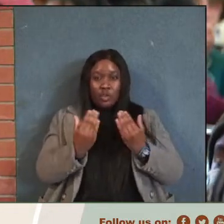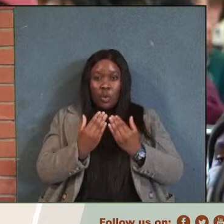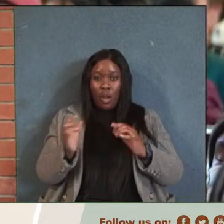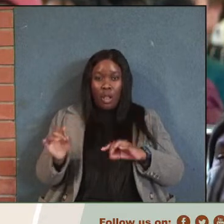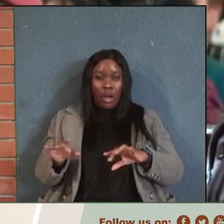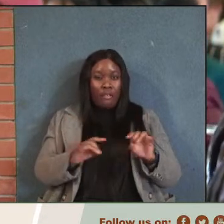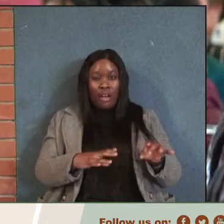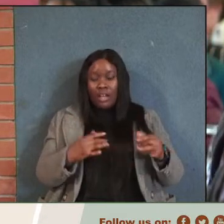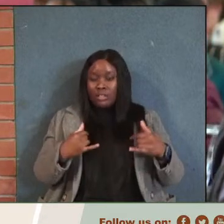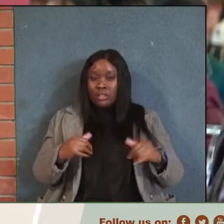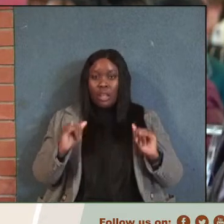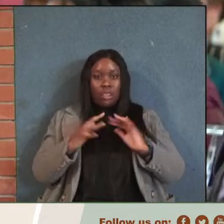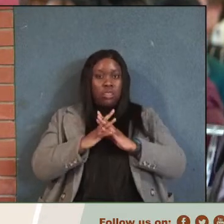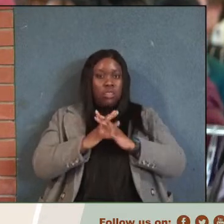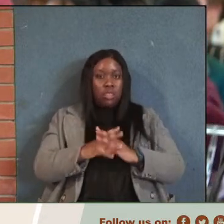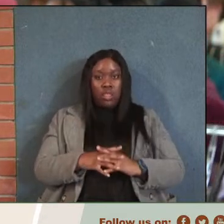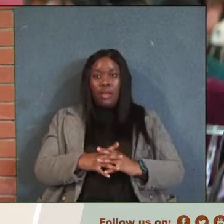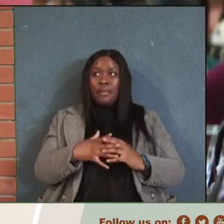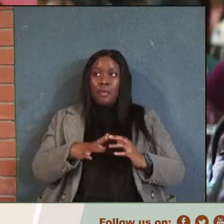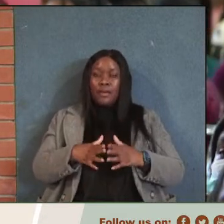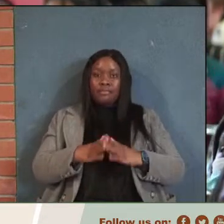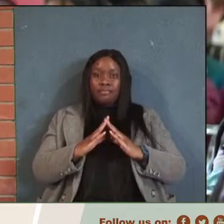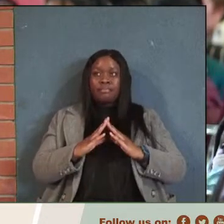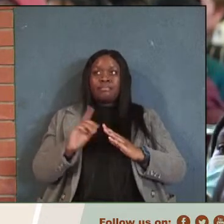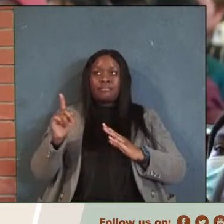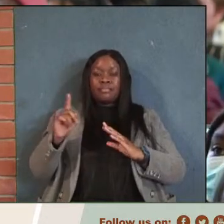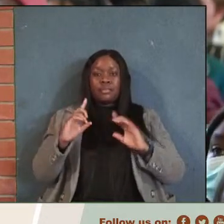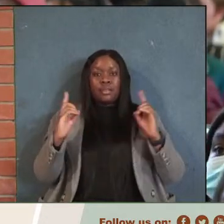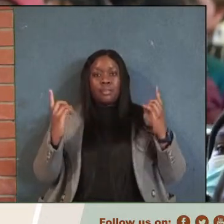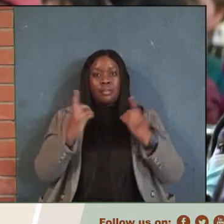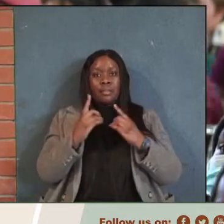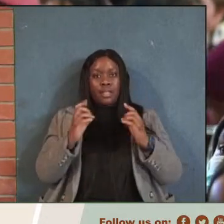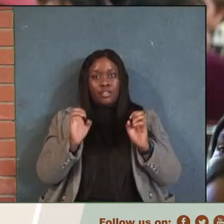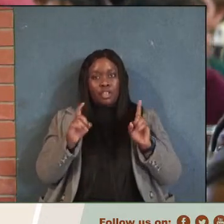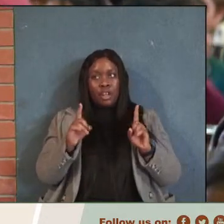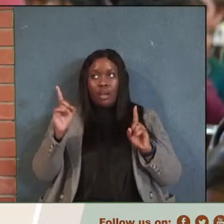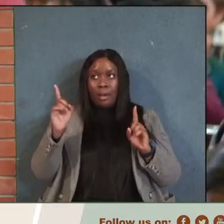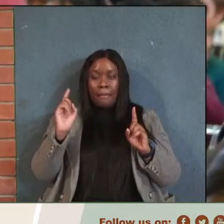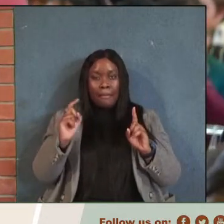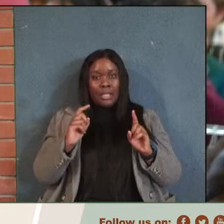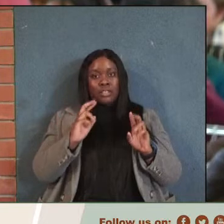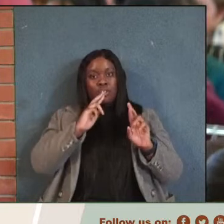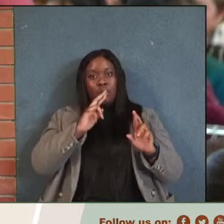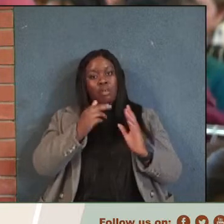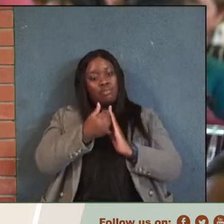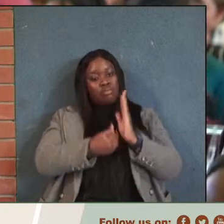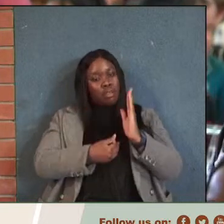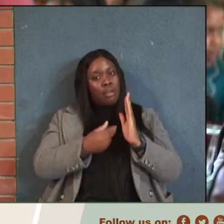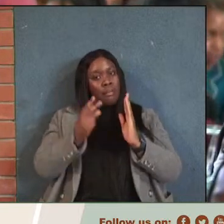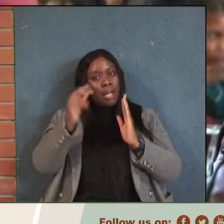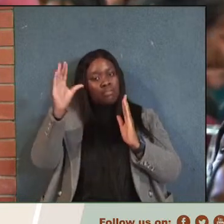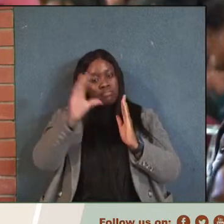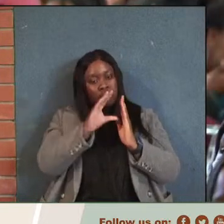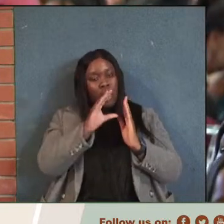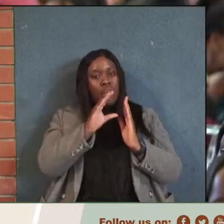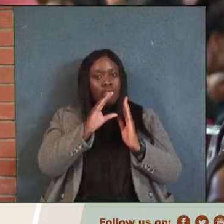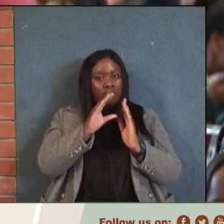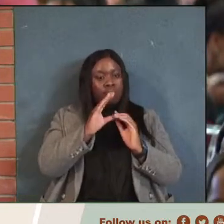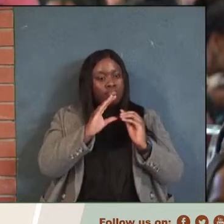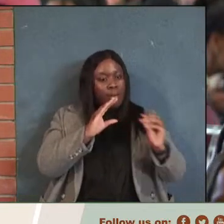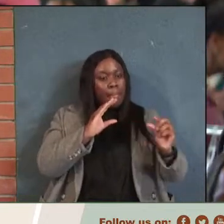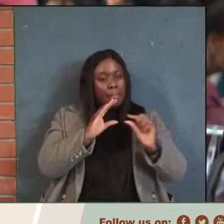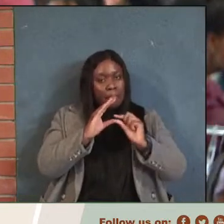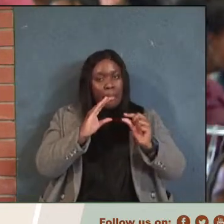urge the Department of Education to give a budget report every year on how the money is being used and